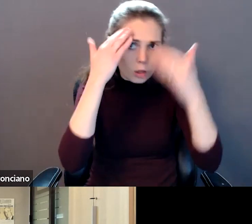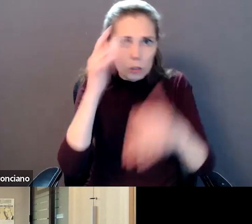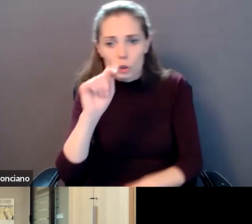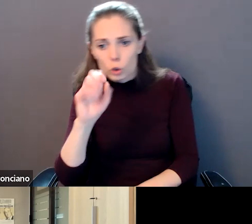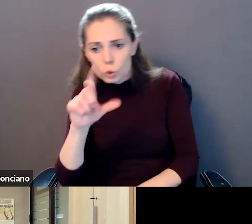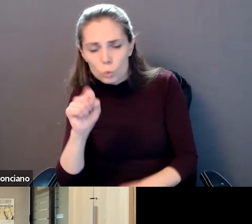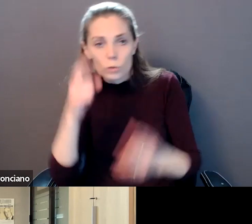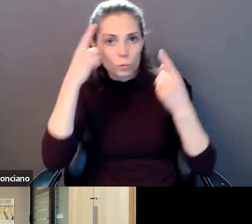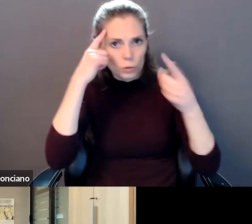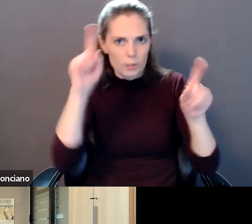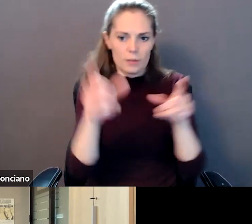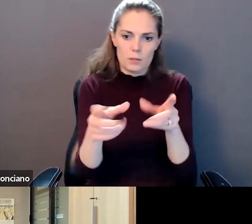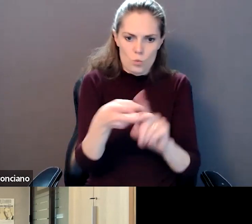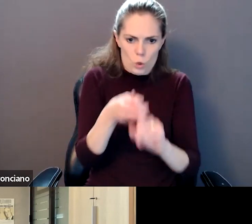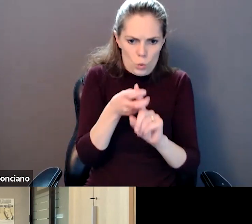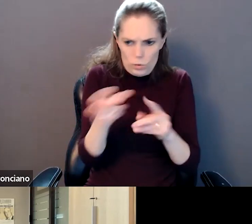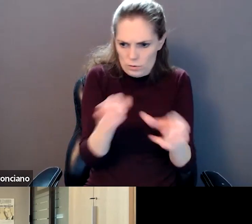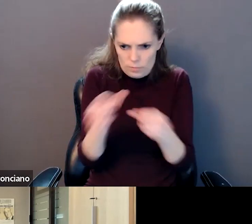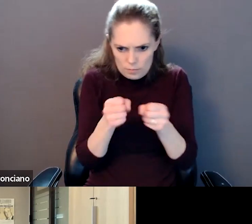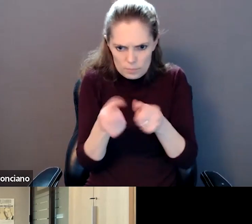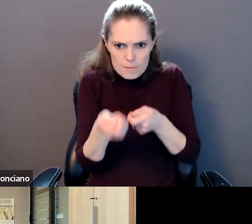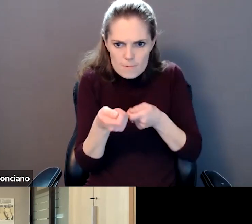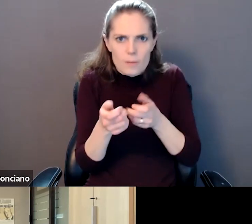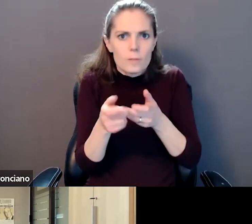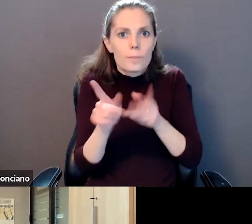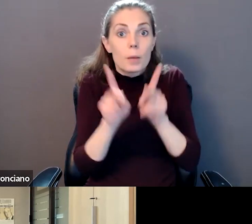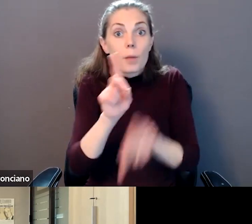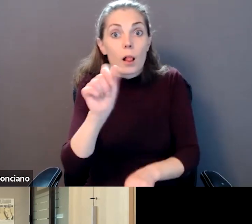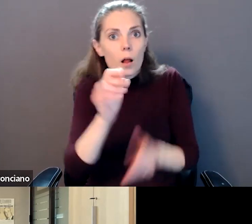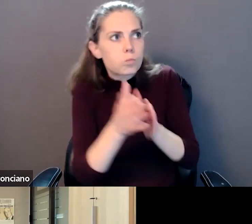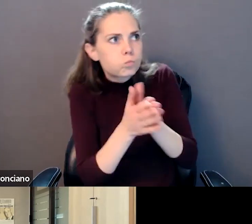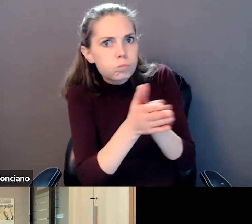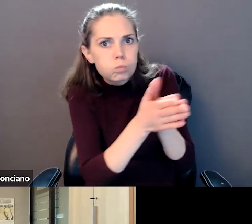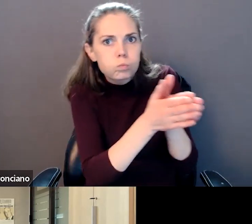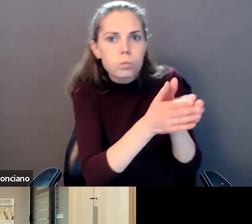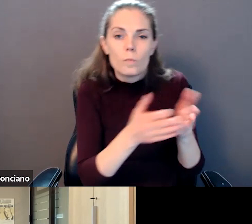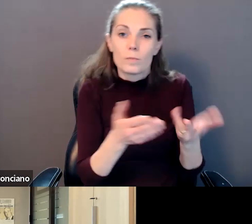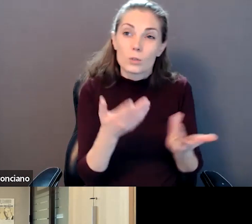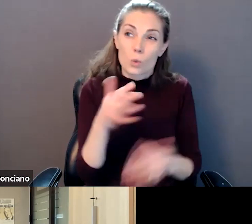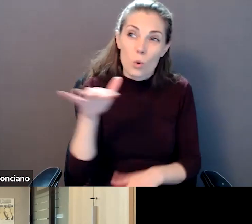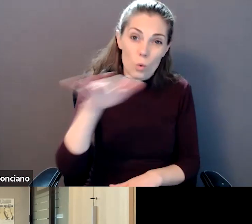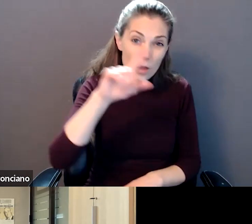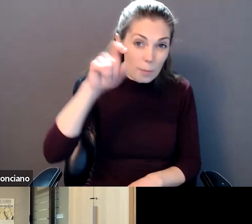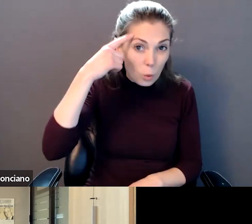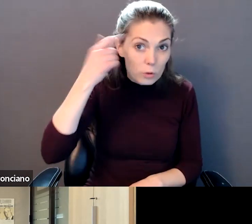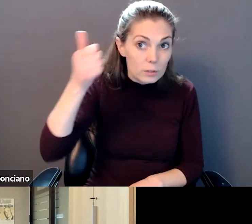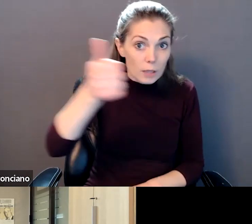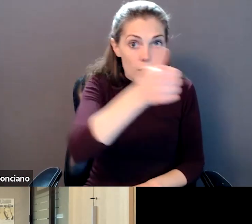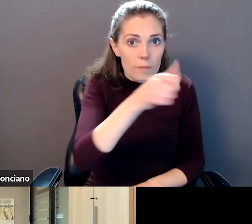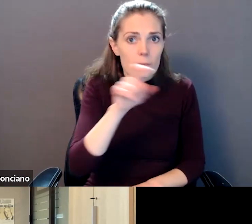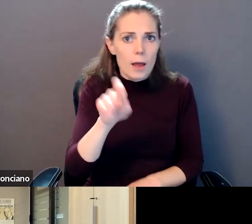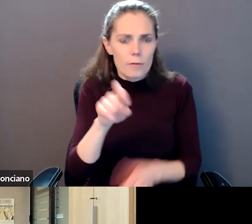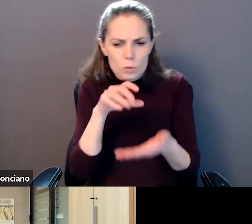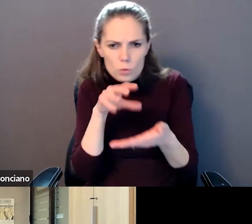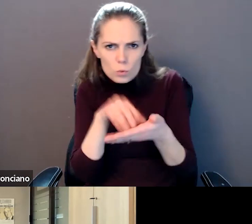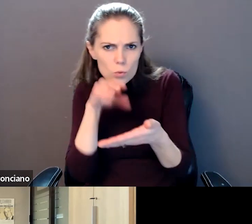with disabilities. So there's a good deal of education that has to take place among employers themselves, and what we can